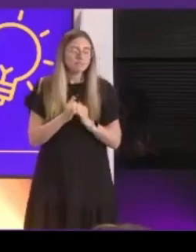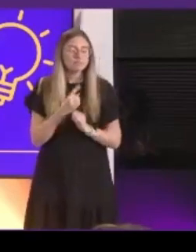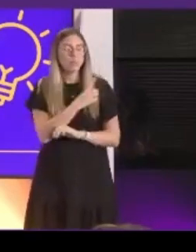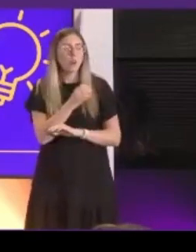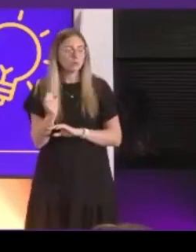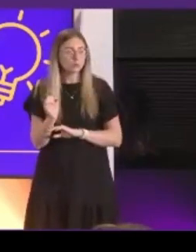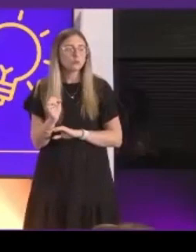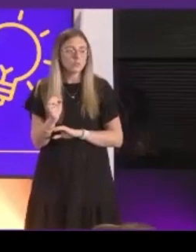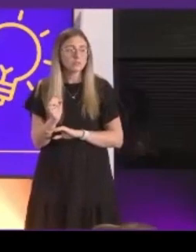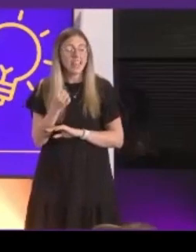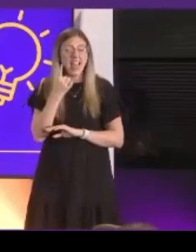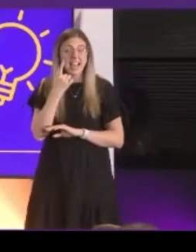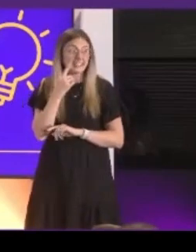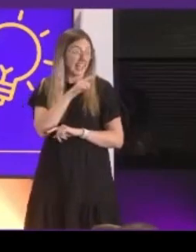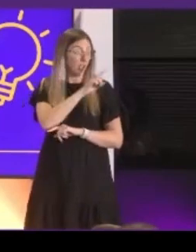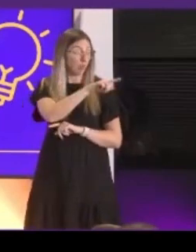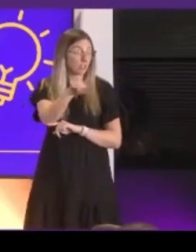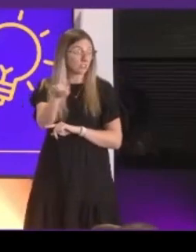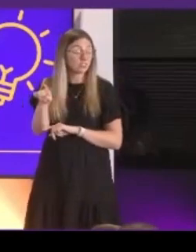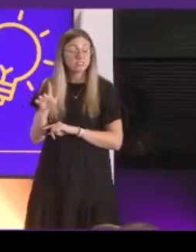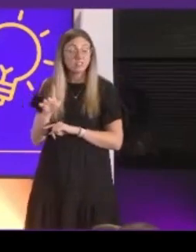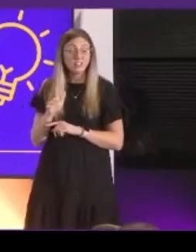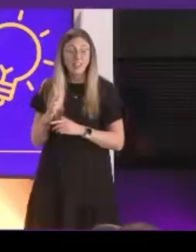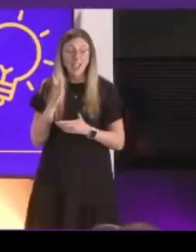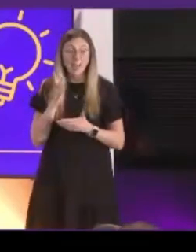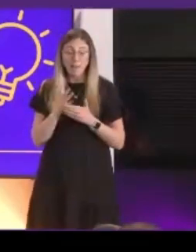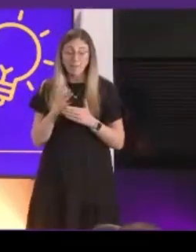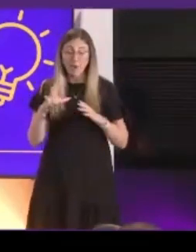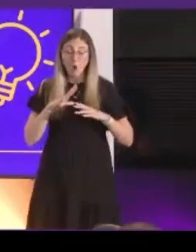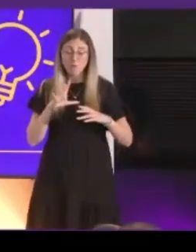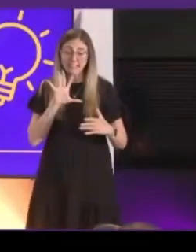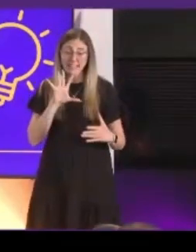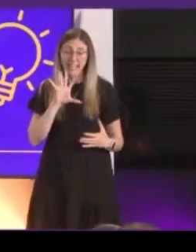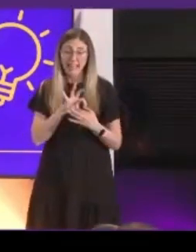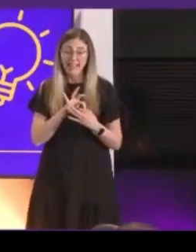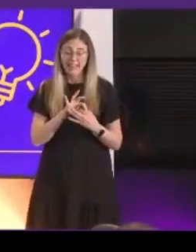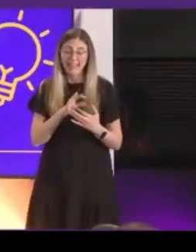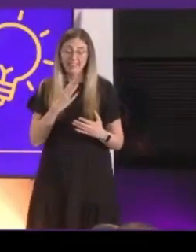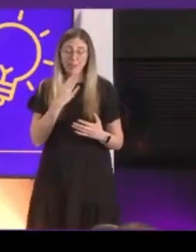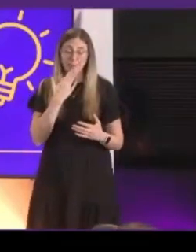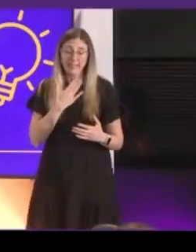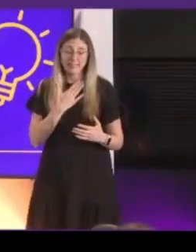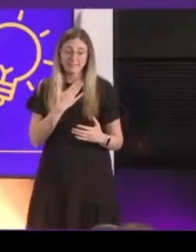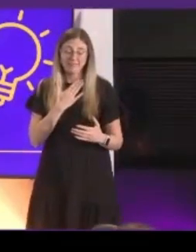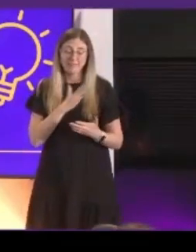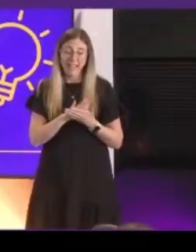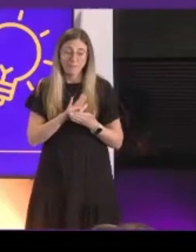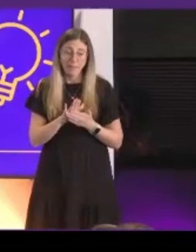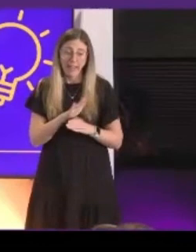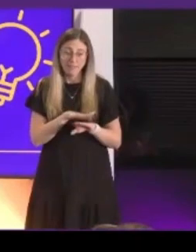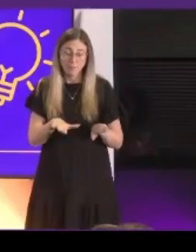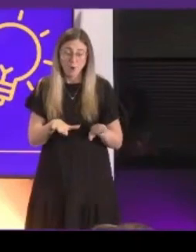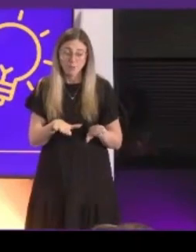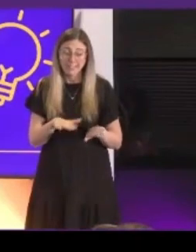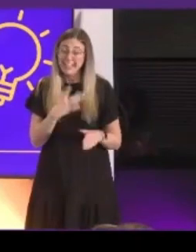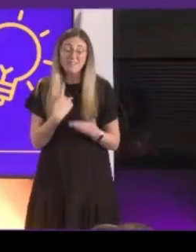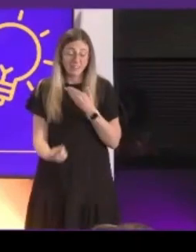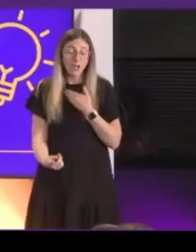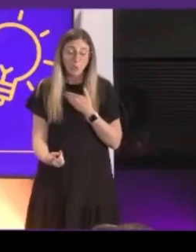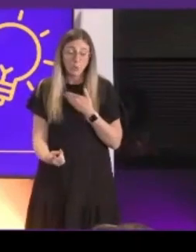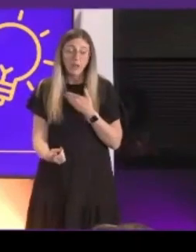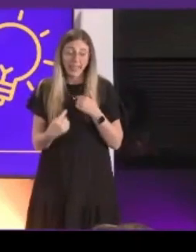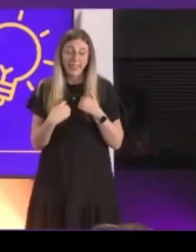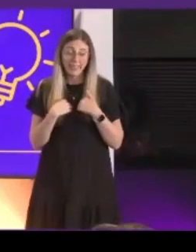there's others I see around the room, so you're probably deeply connected, and forgive me if you're not, but it's a lonely business. Yep. You know, and I speak